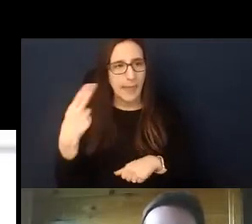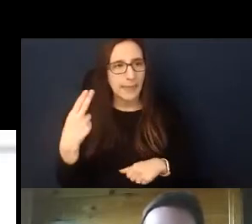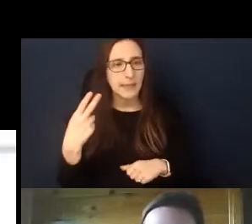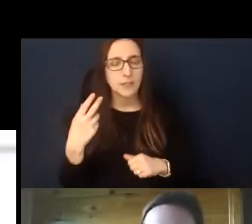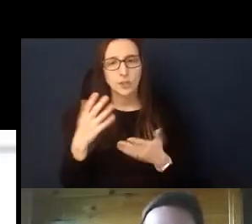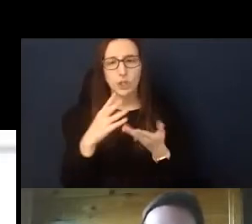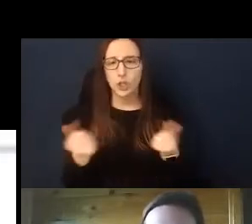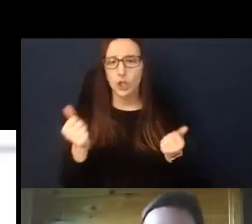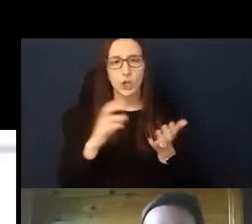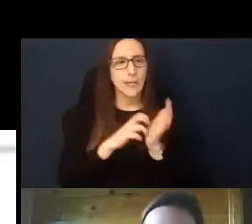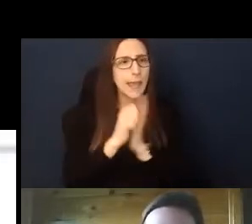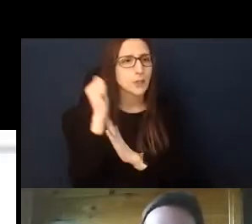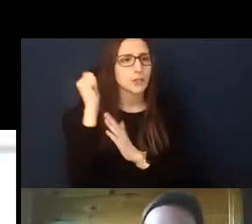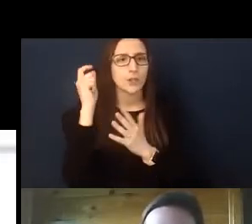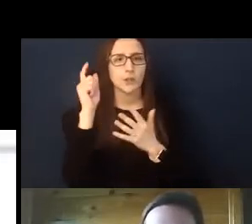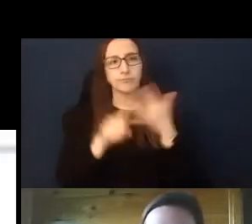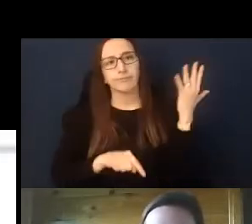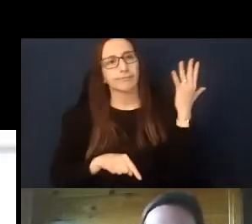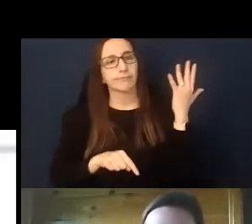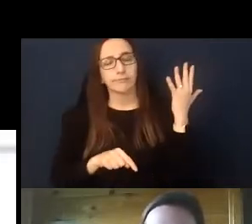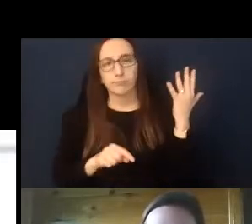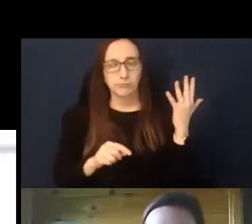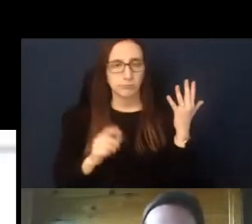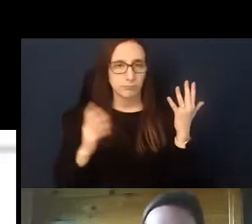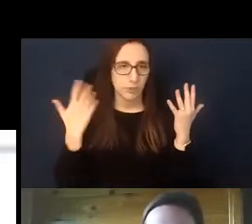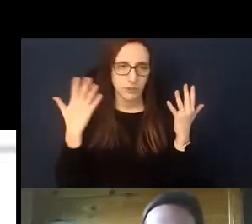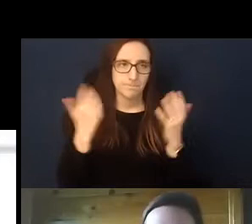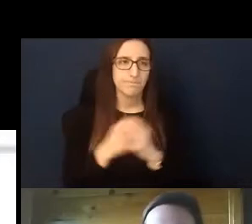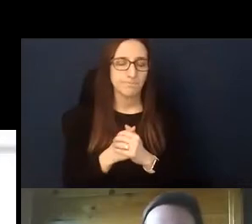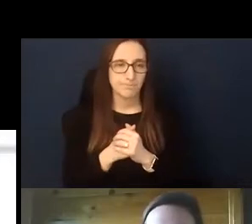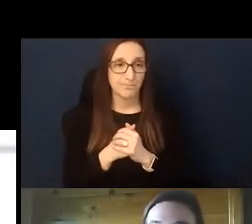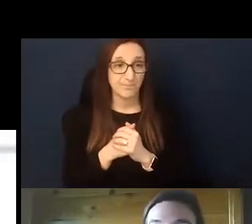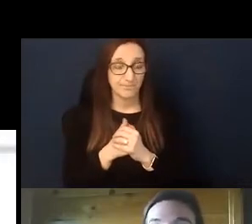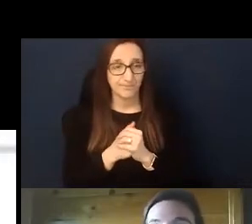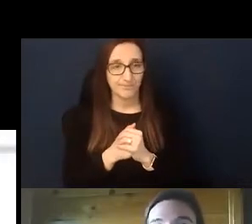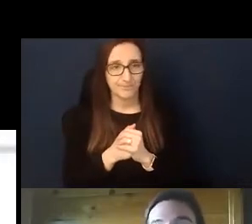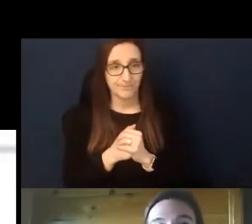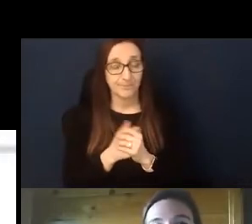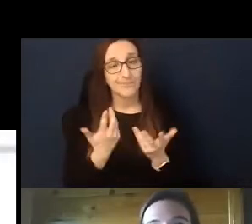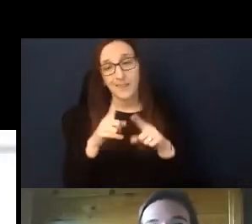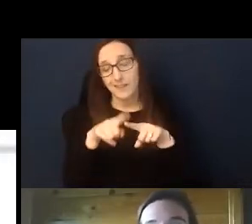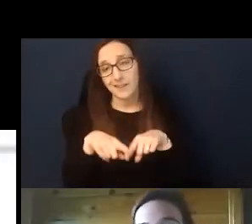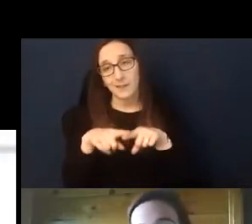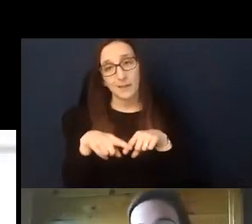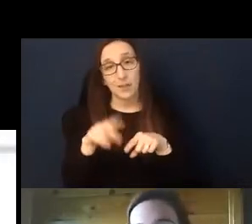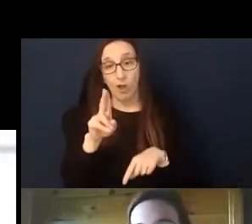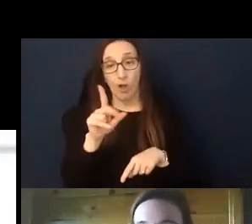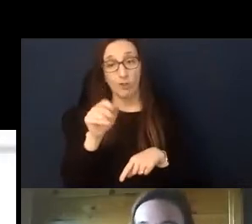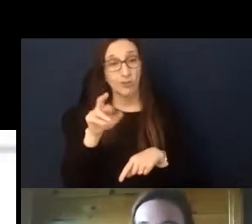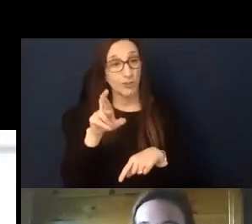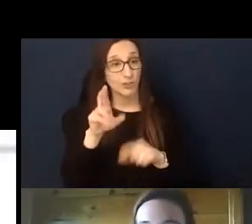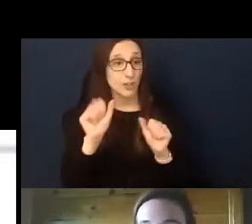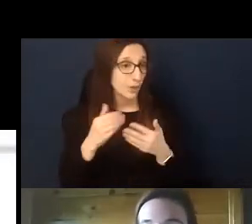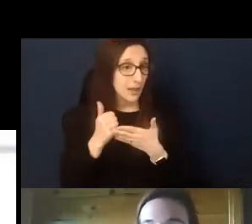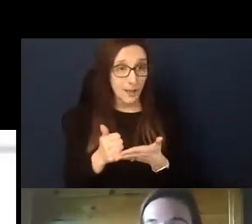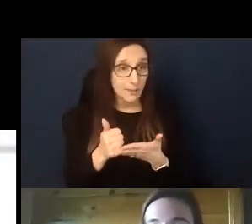cancer, prevent tumor, the works. I mean, everything crazy. Mm-hmm. I mean, it depends. Like with ulcers, it could potentially help with